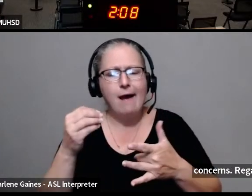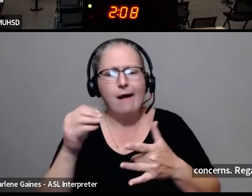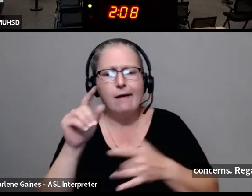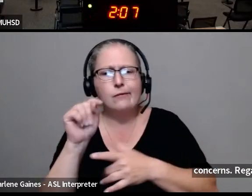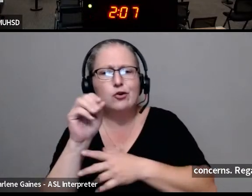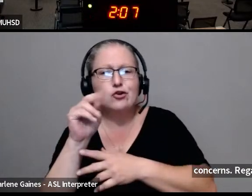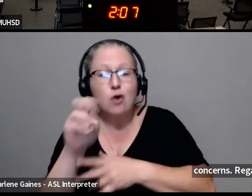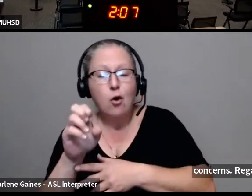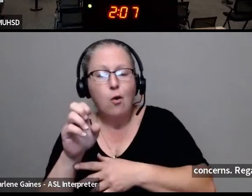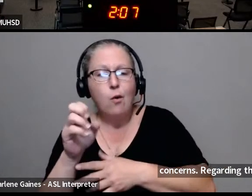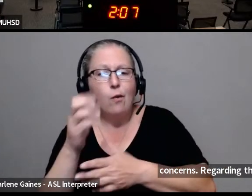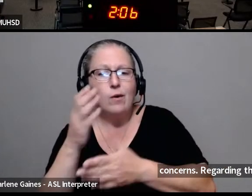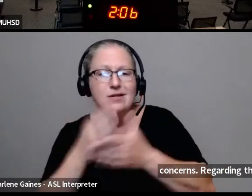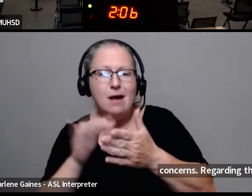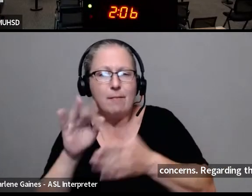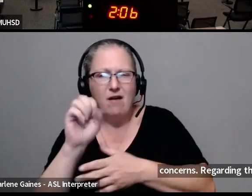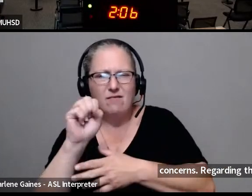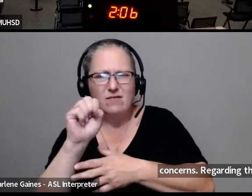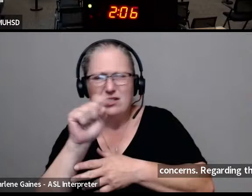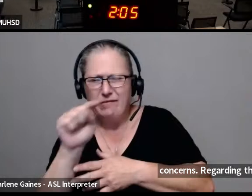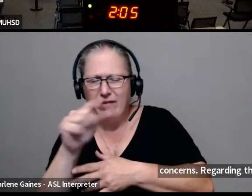and Truss's